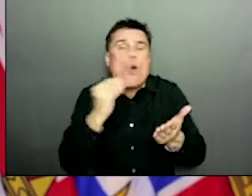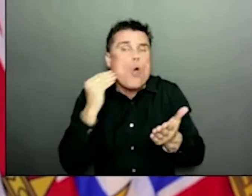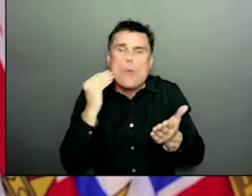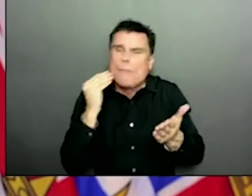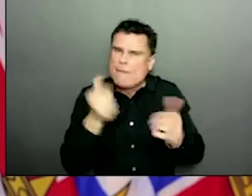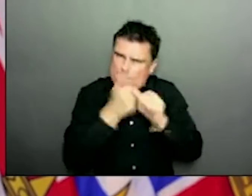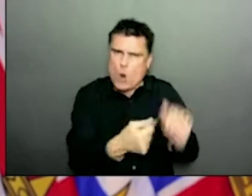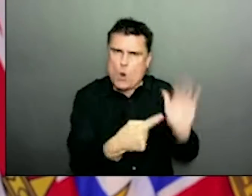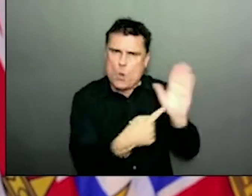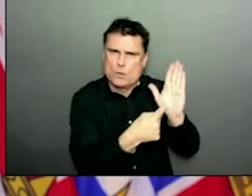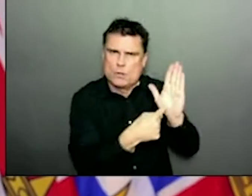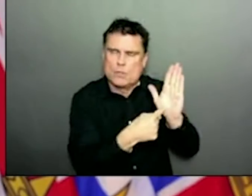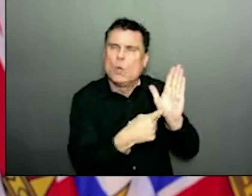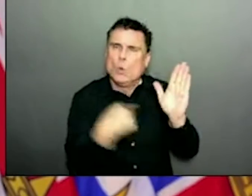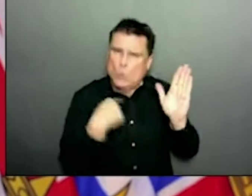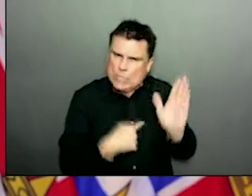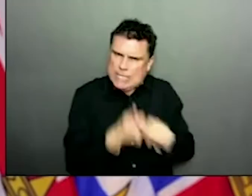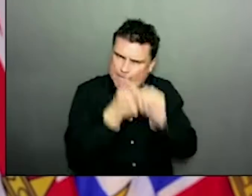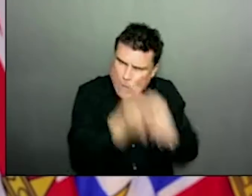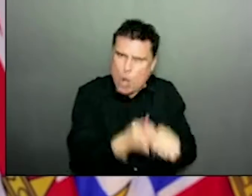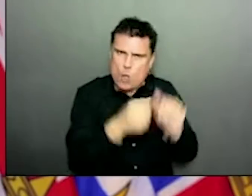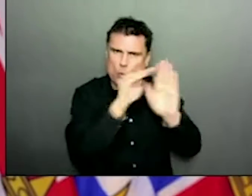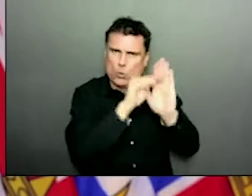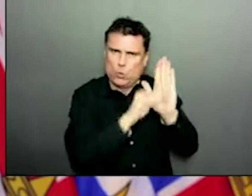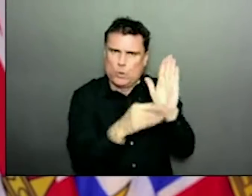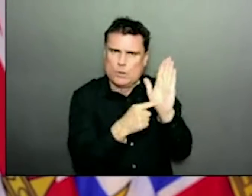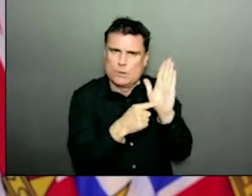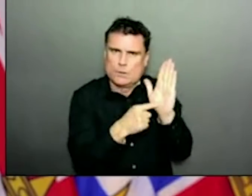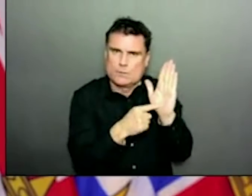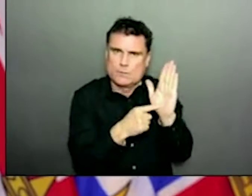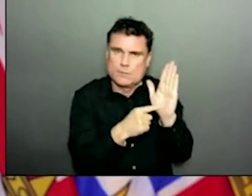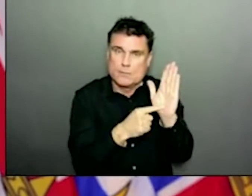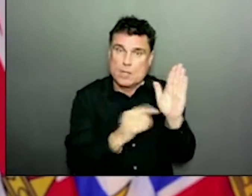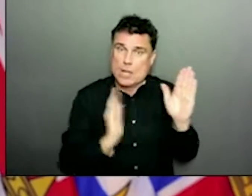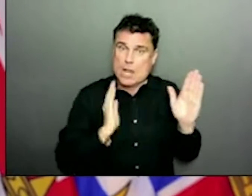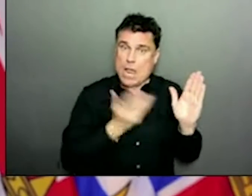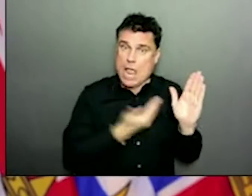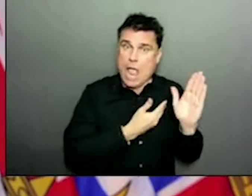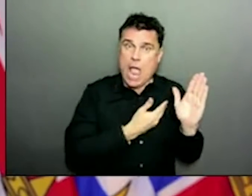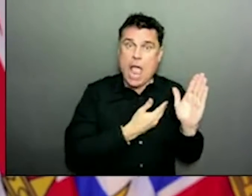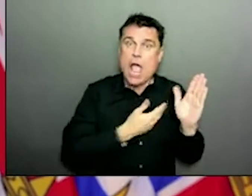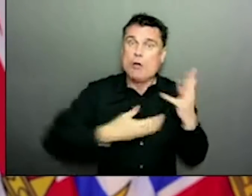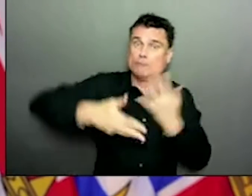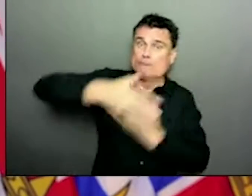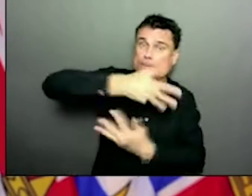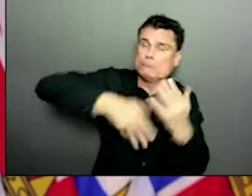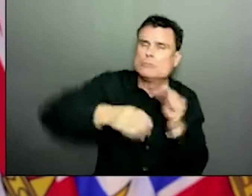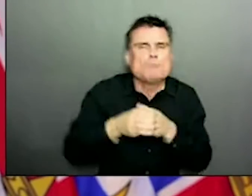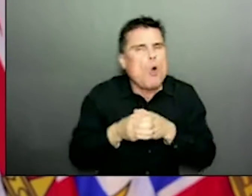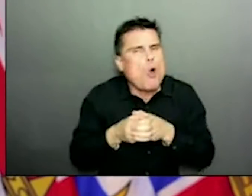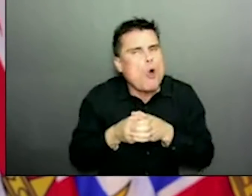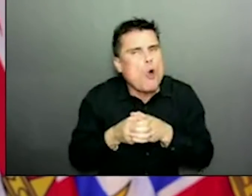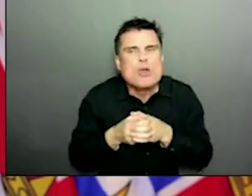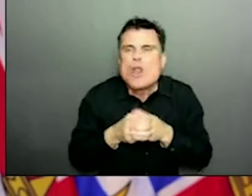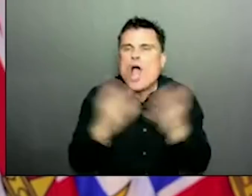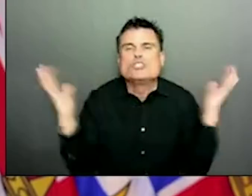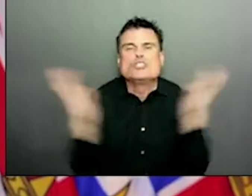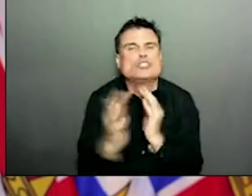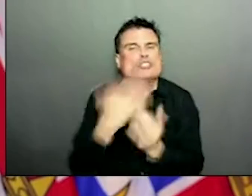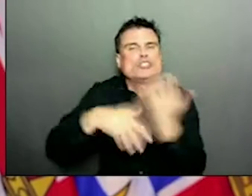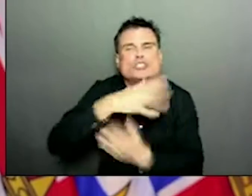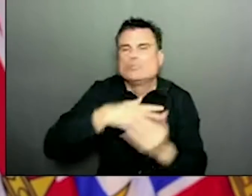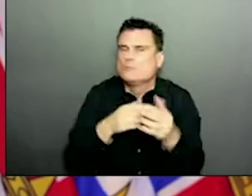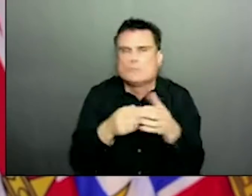health orders, keeping our groups small. And this is more important than ever, especially as we go into this